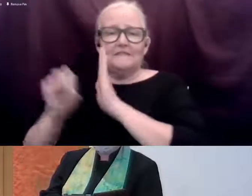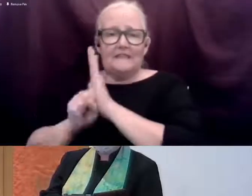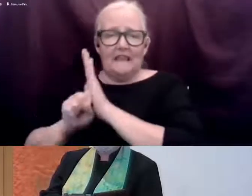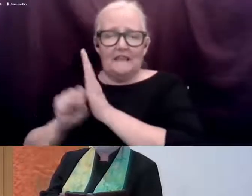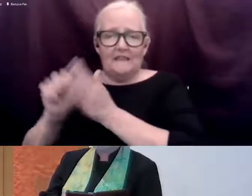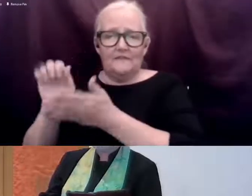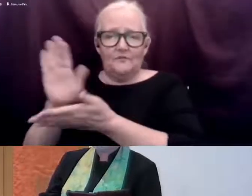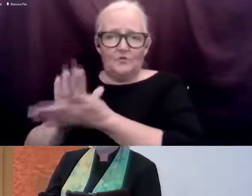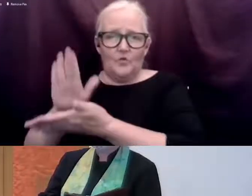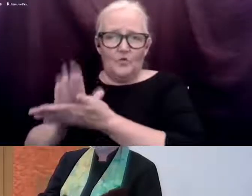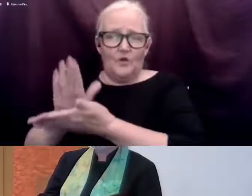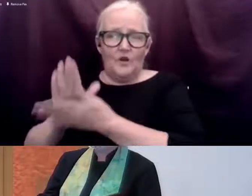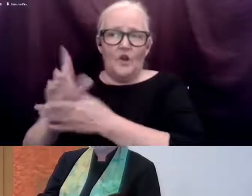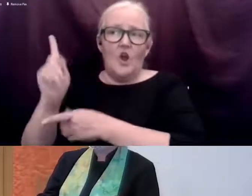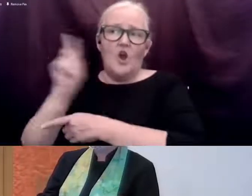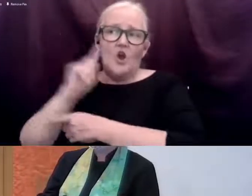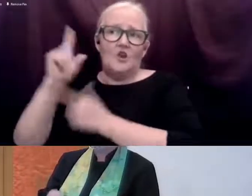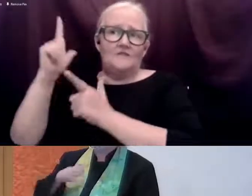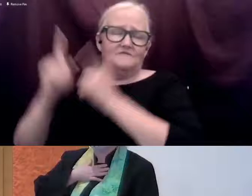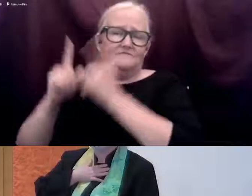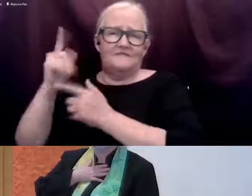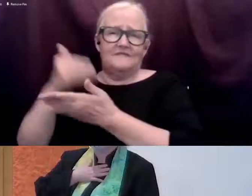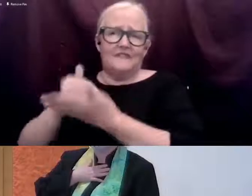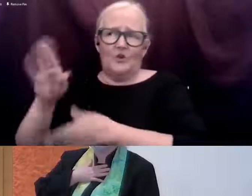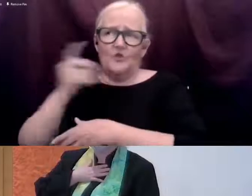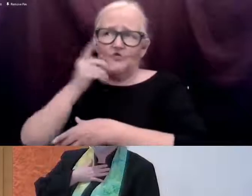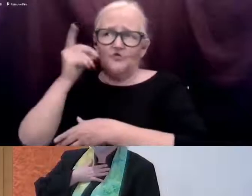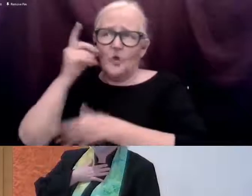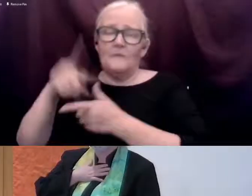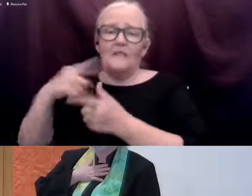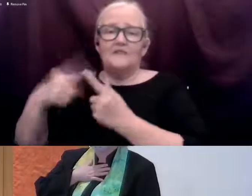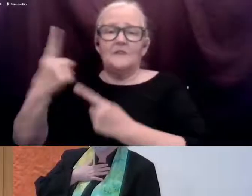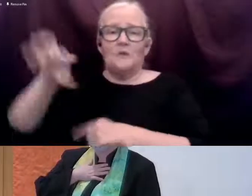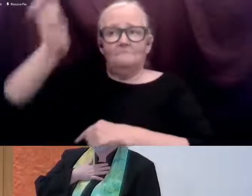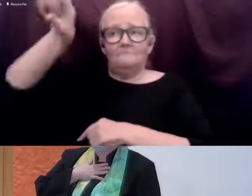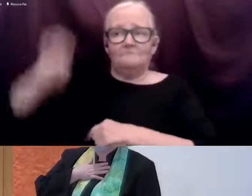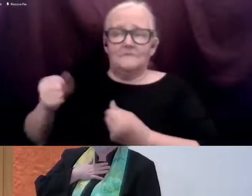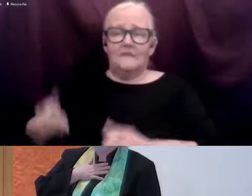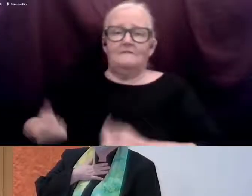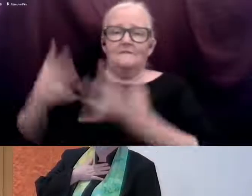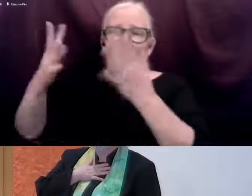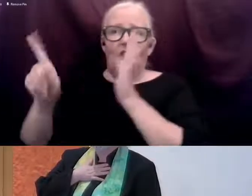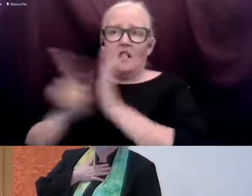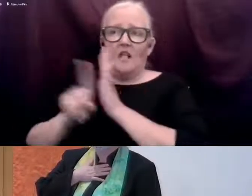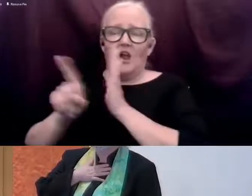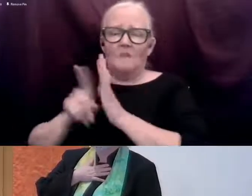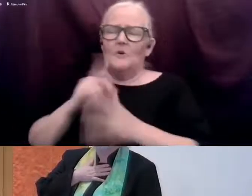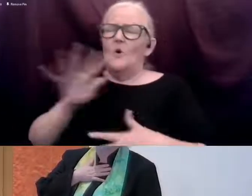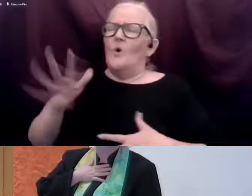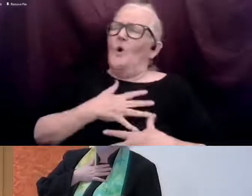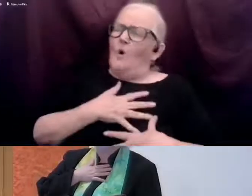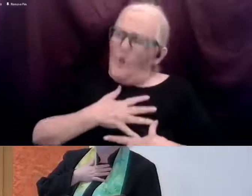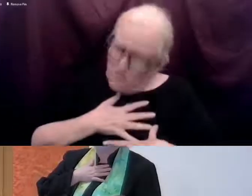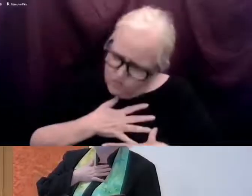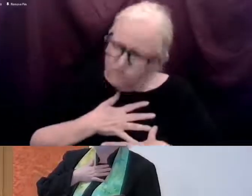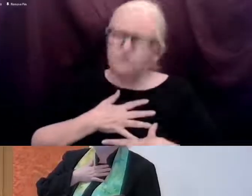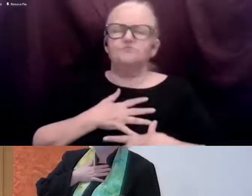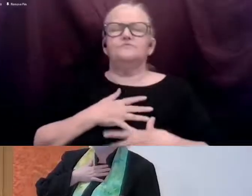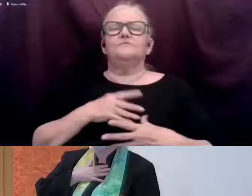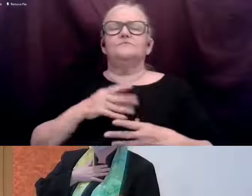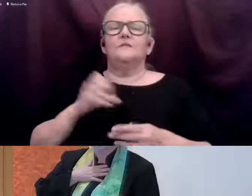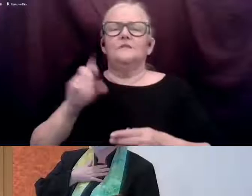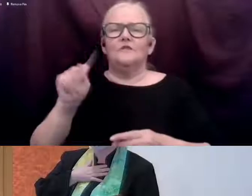and then someone pulled the fire alarm, and it just cuts her in the heart, as well as probably many of us. So Toriel is one of